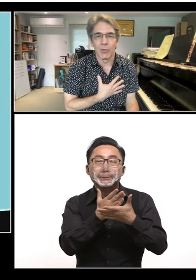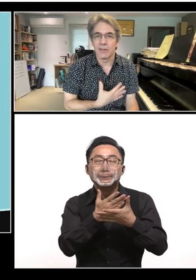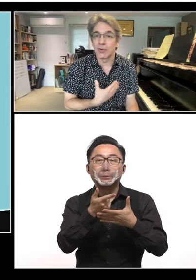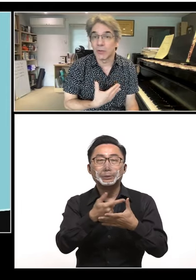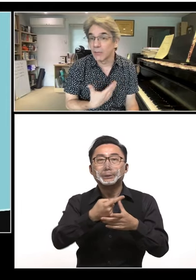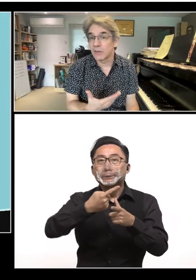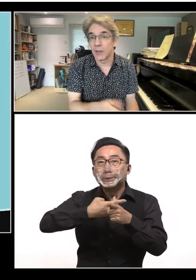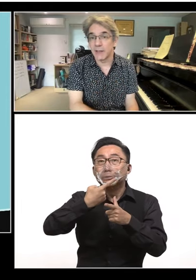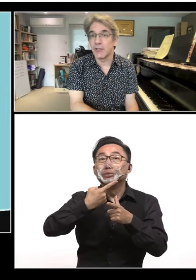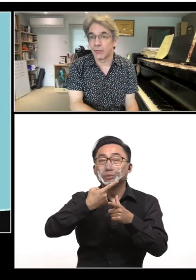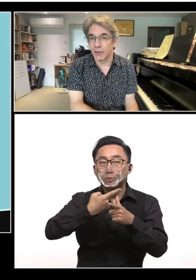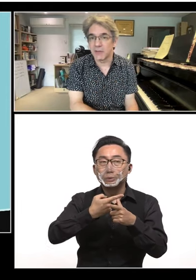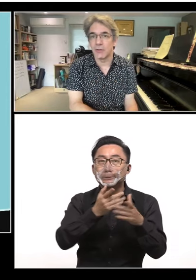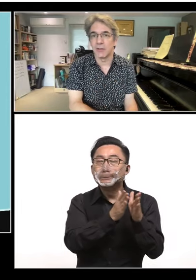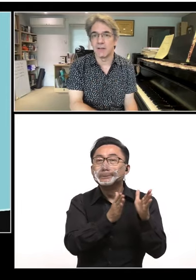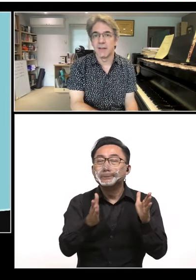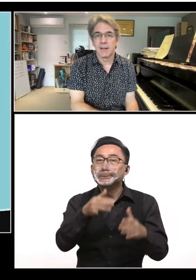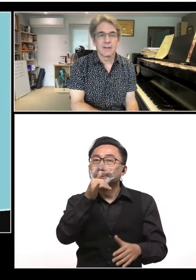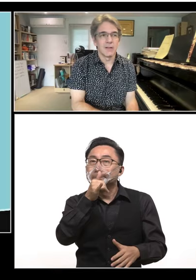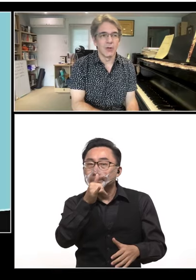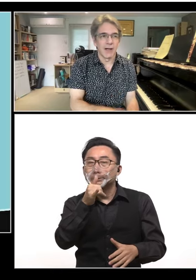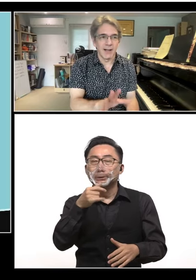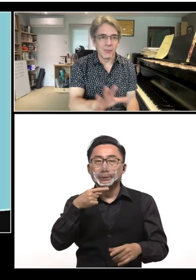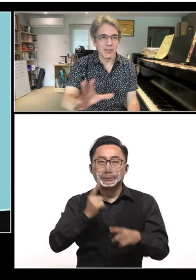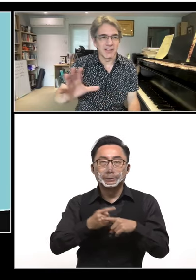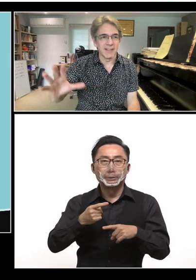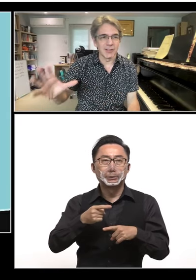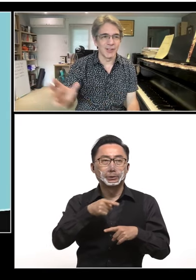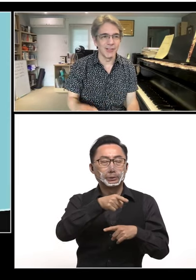Frankly, I wasn't sure I was the right teacher for this student. So